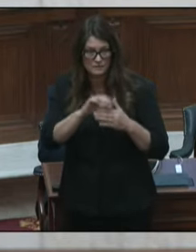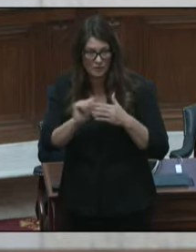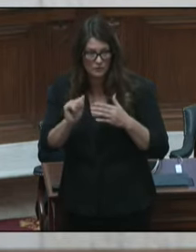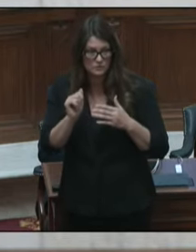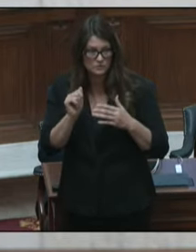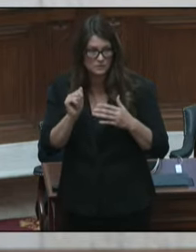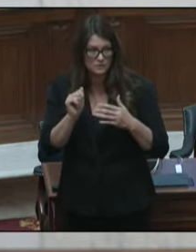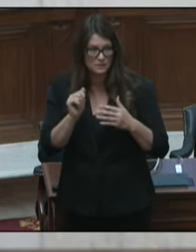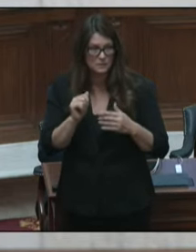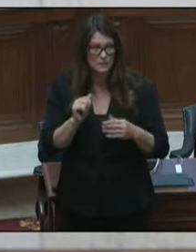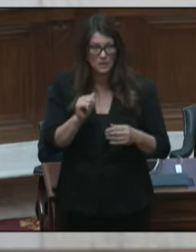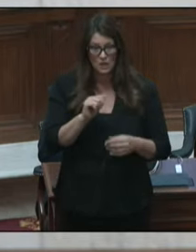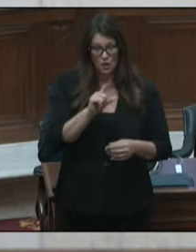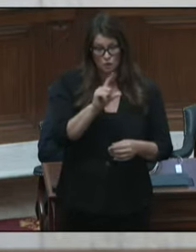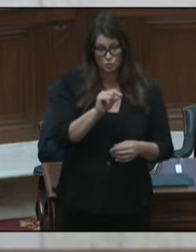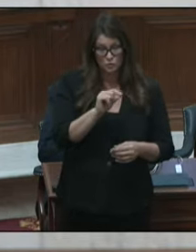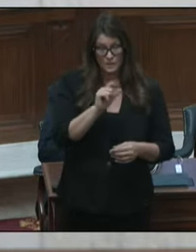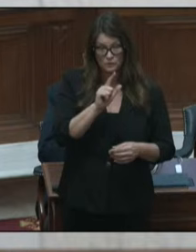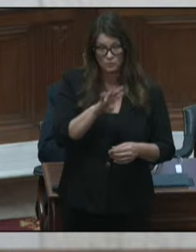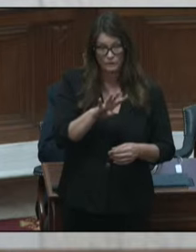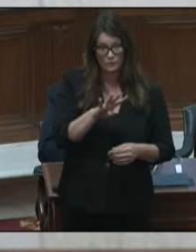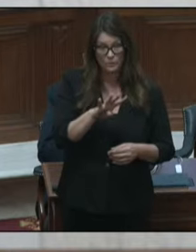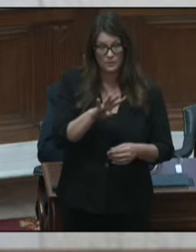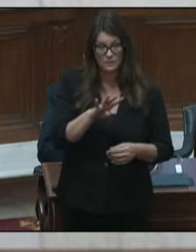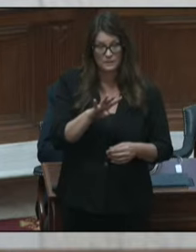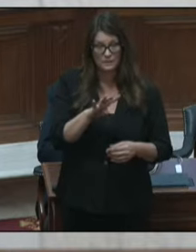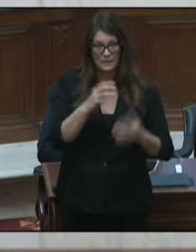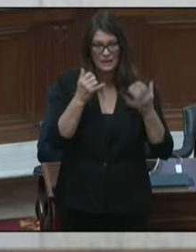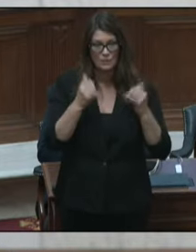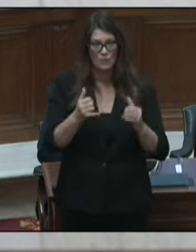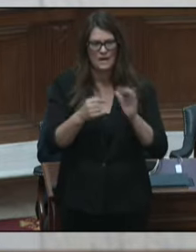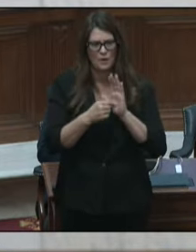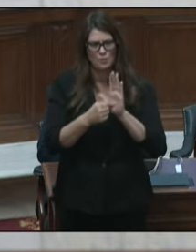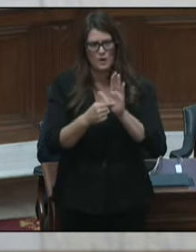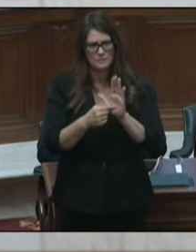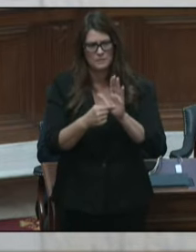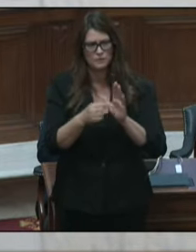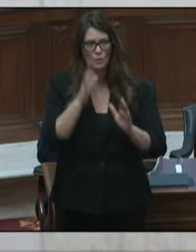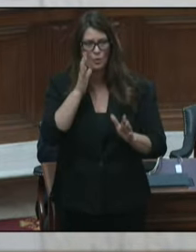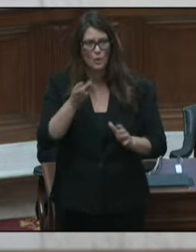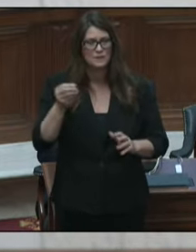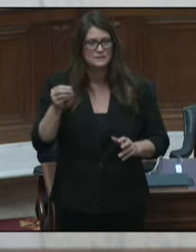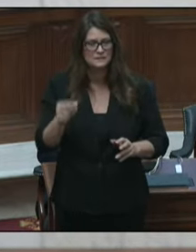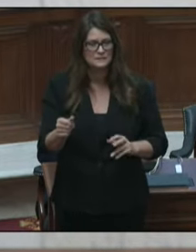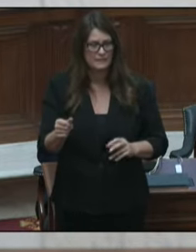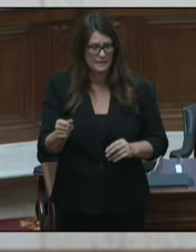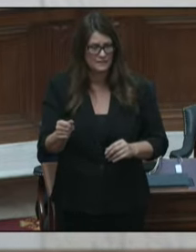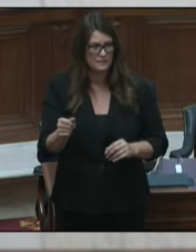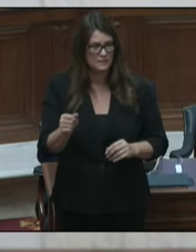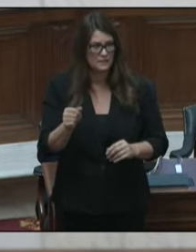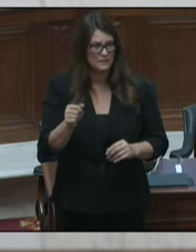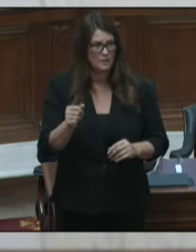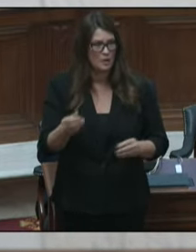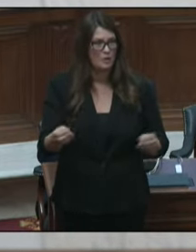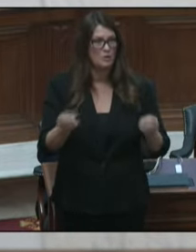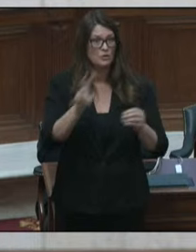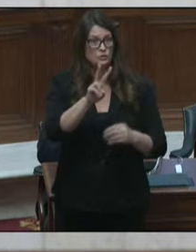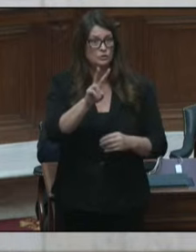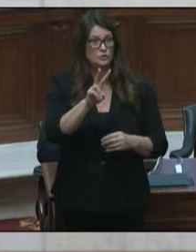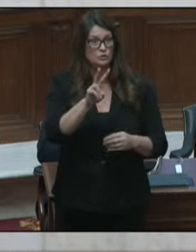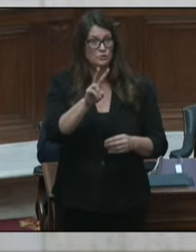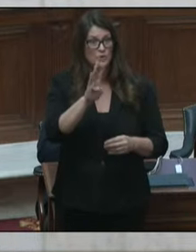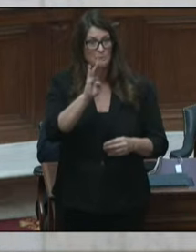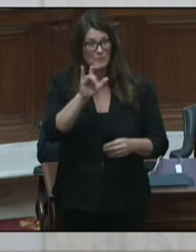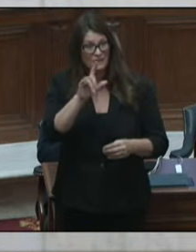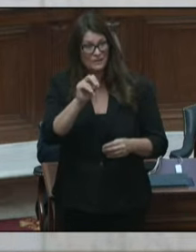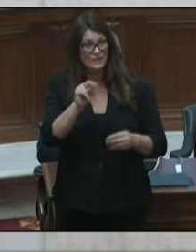billion. And in 2024, we're representing that we're going to spend another $2 billion in